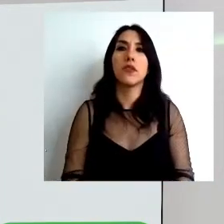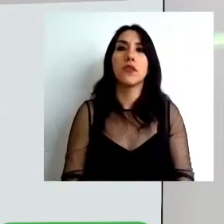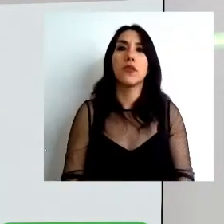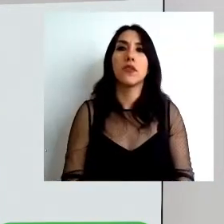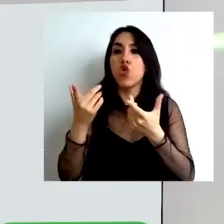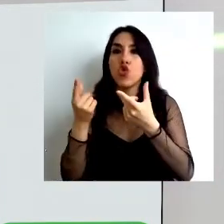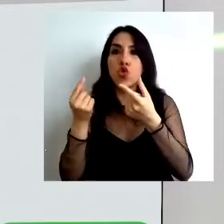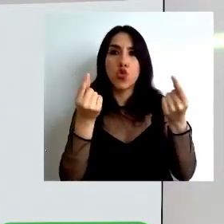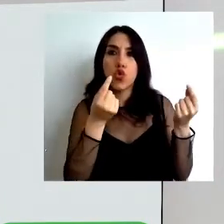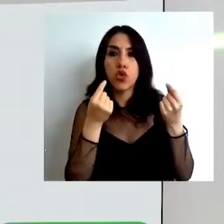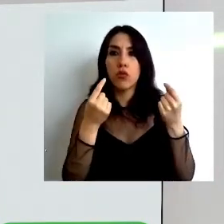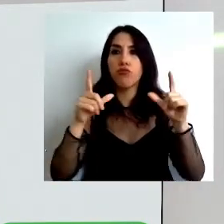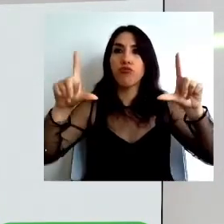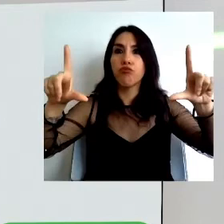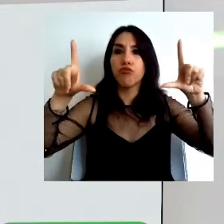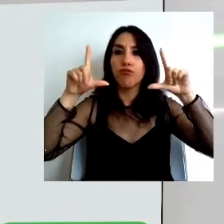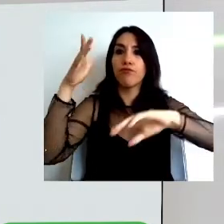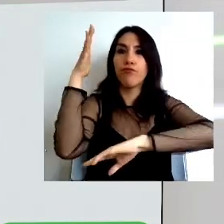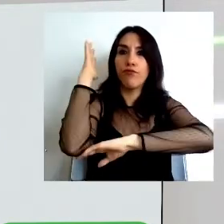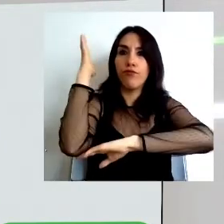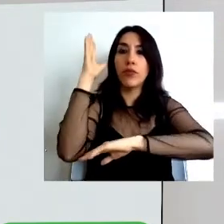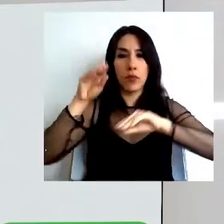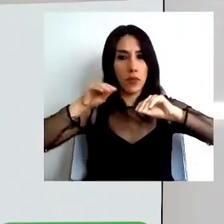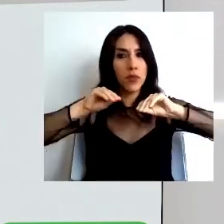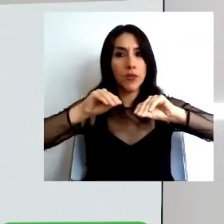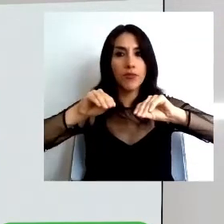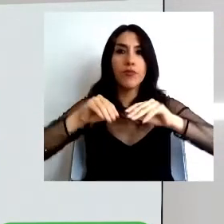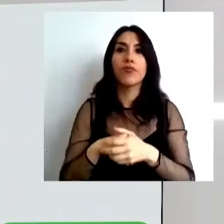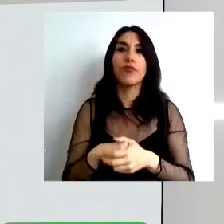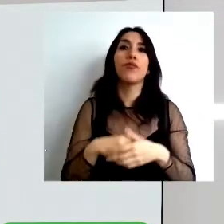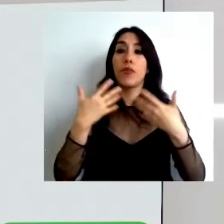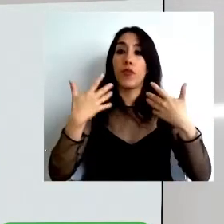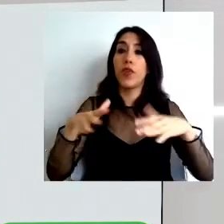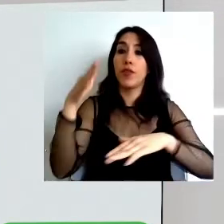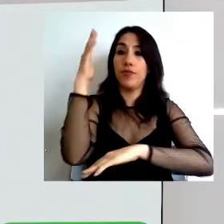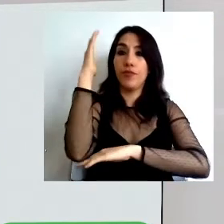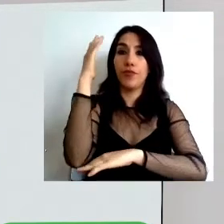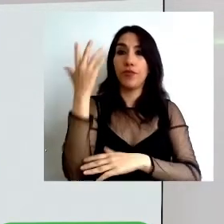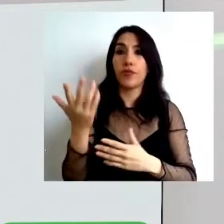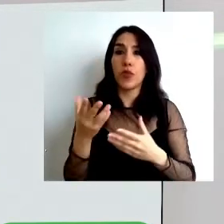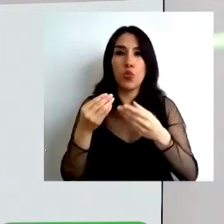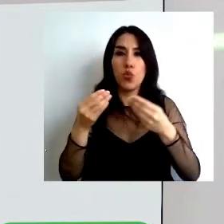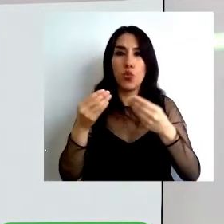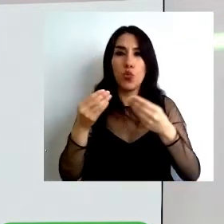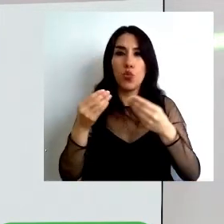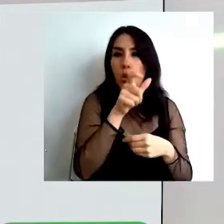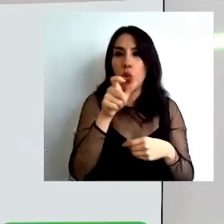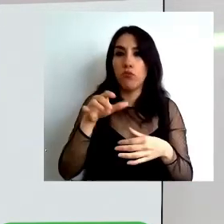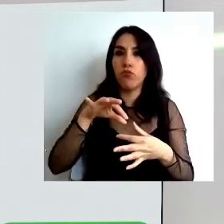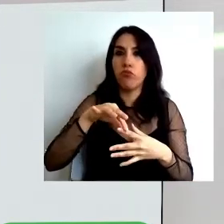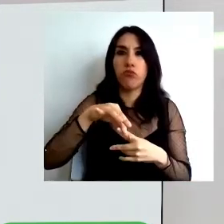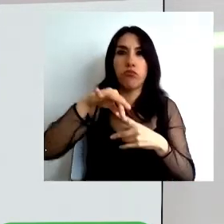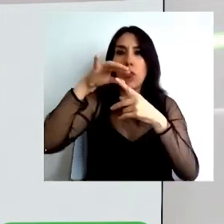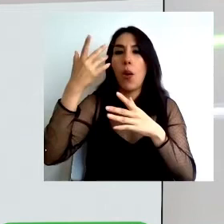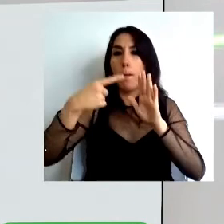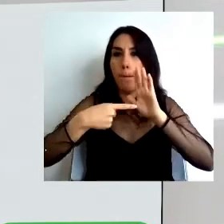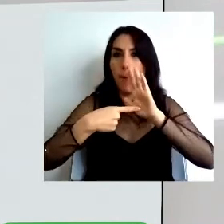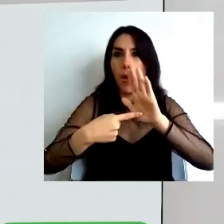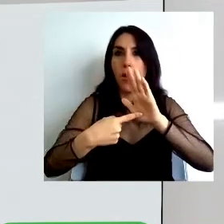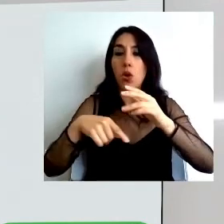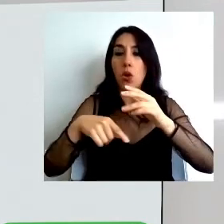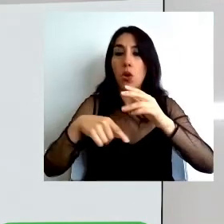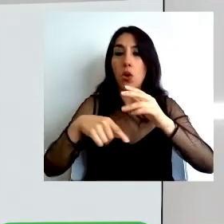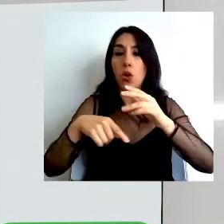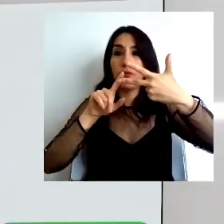other actors. So a second example. The third example is Aflatun, which is also a global